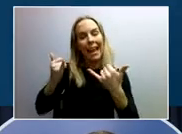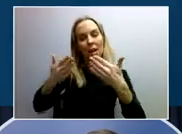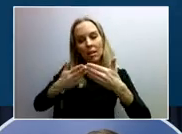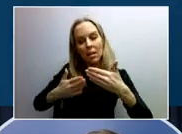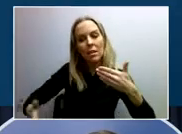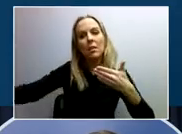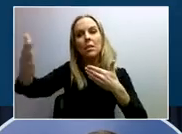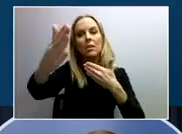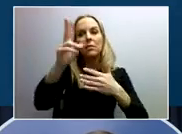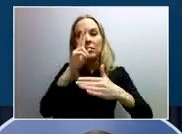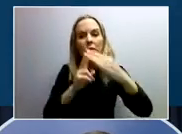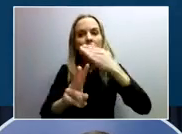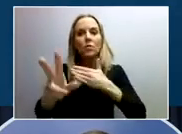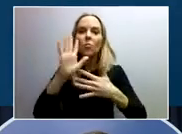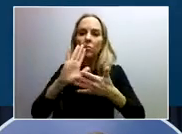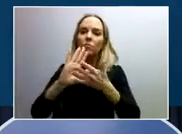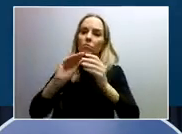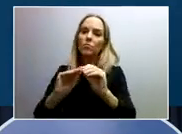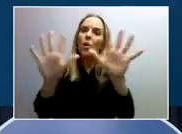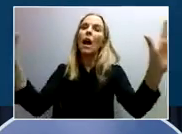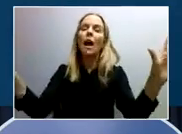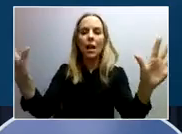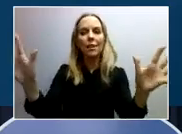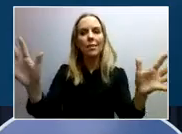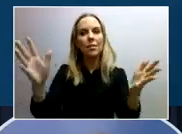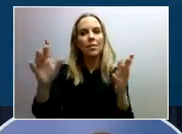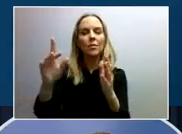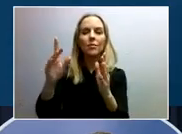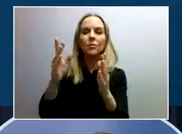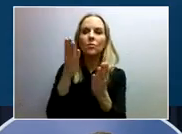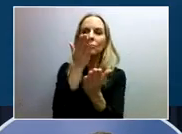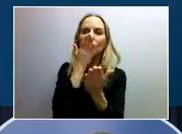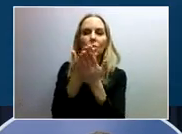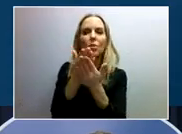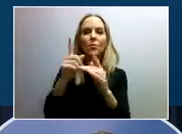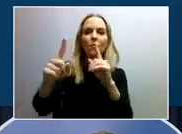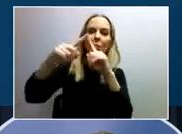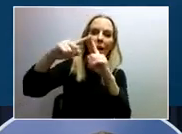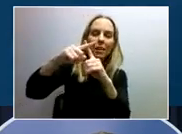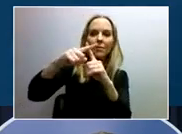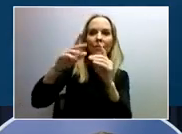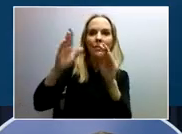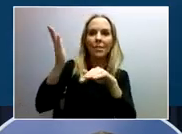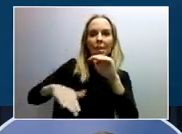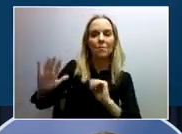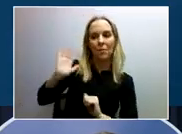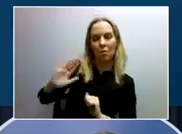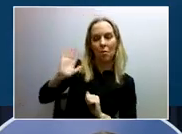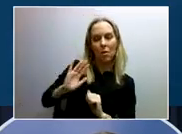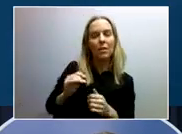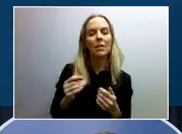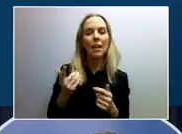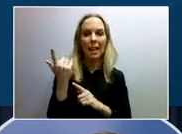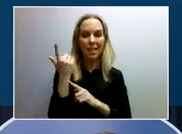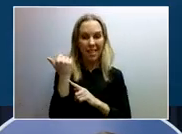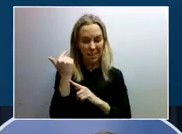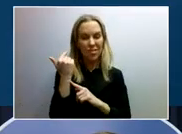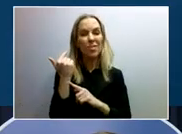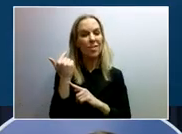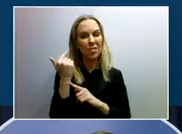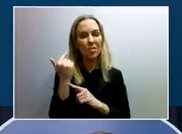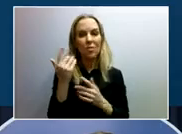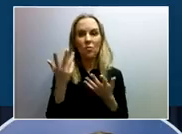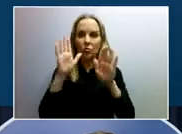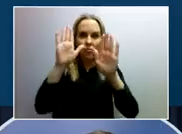be brighter and more optimistic than we have ever seen. Last year was our greatest year for